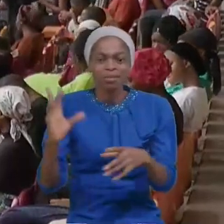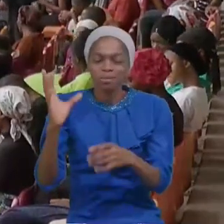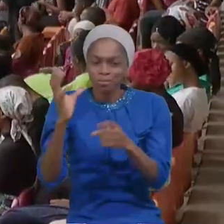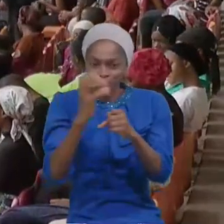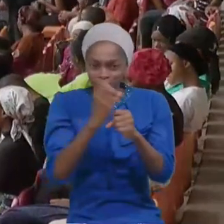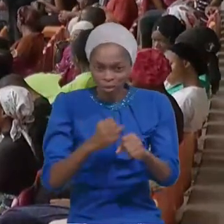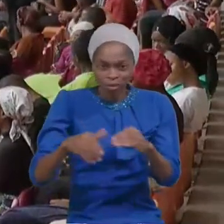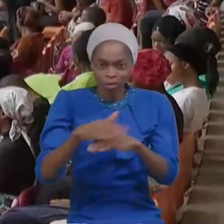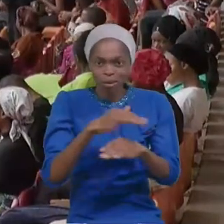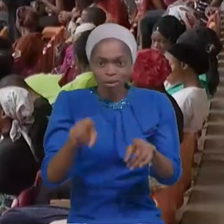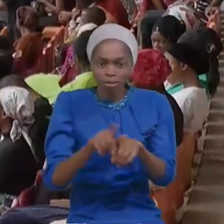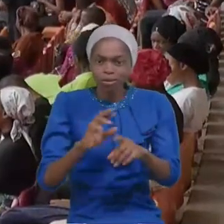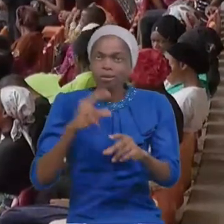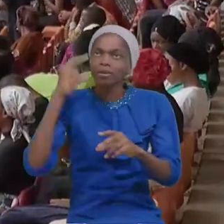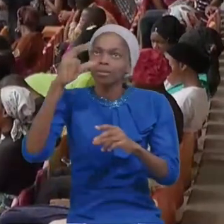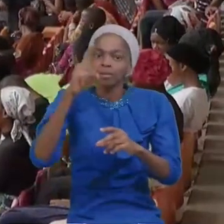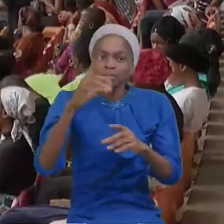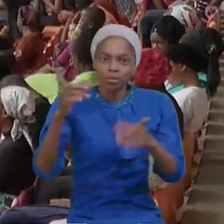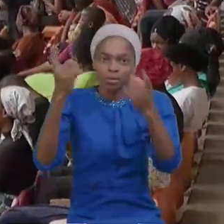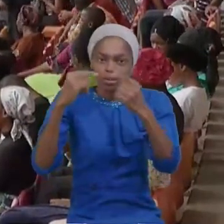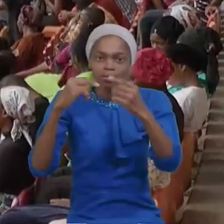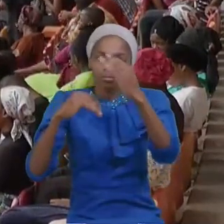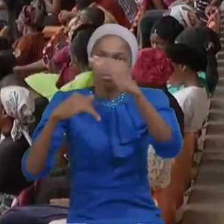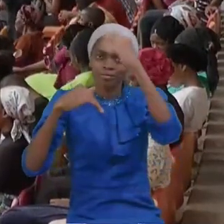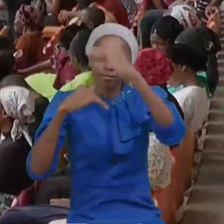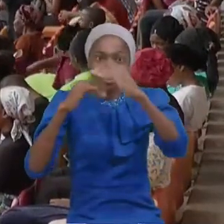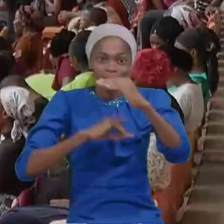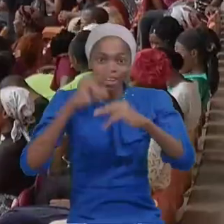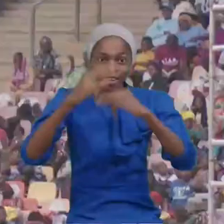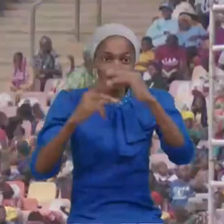again, I say, there's no point. Get the baton and go.